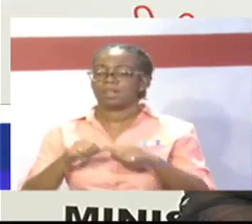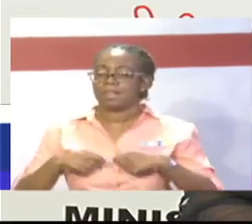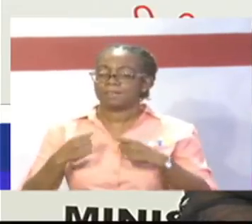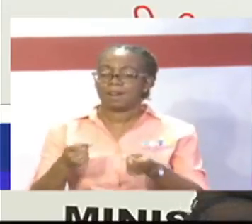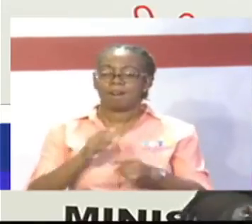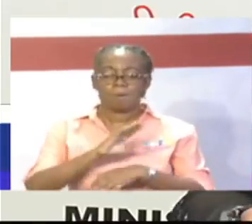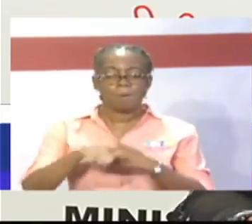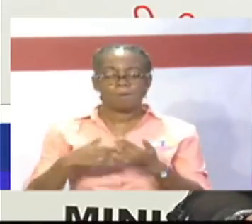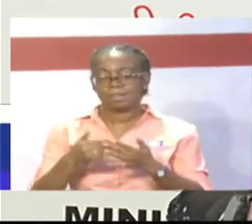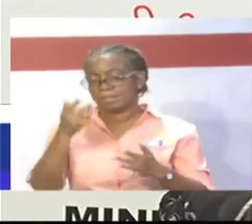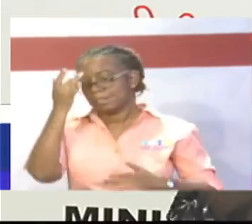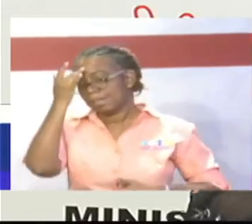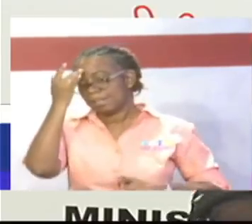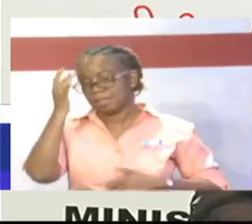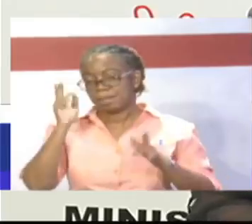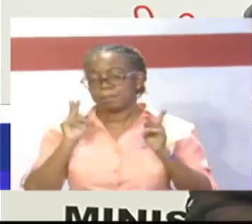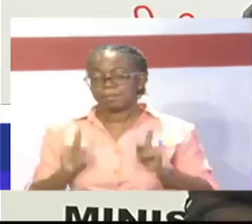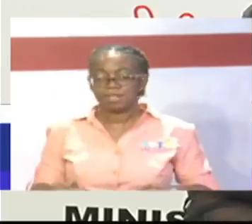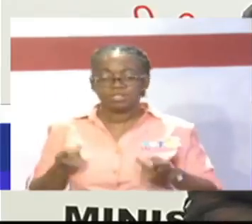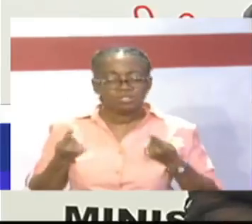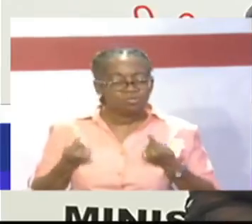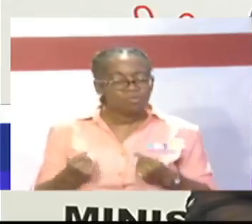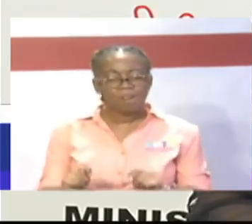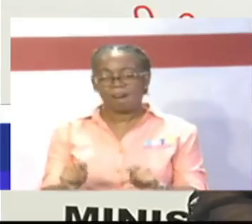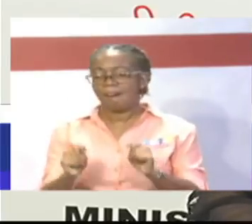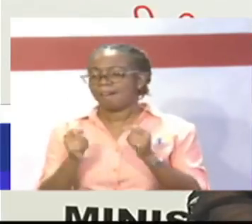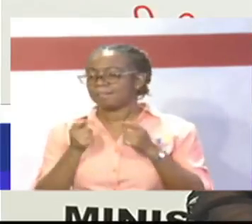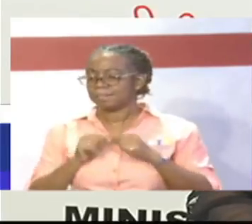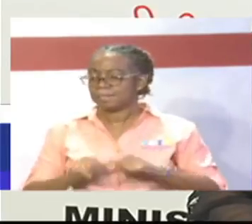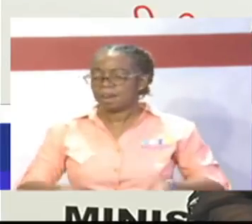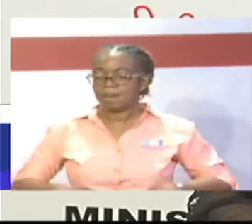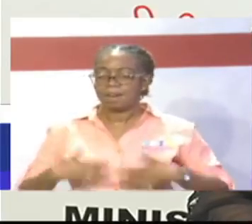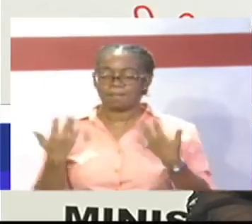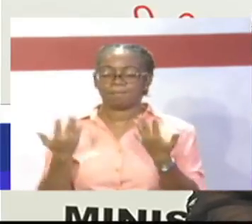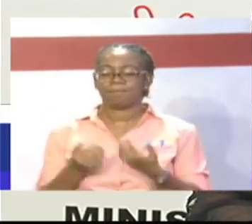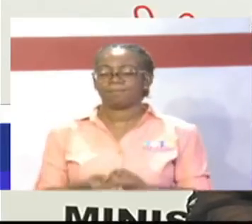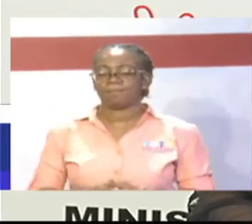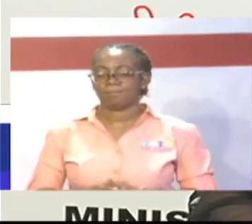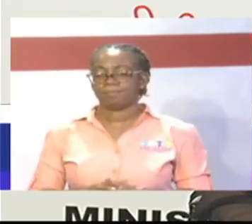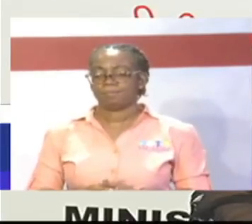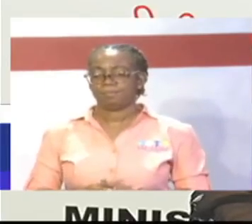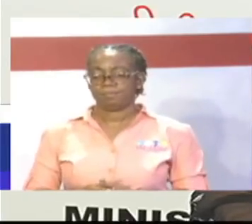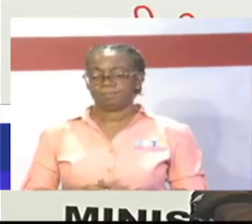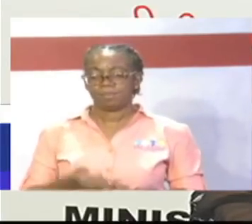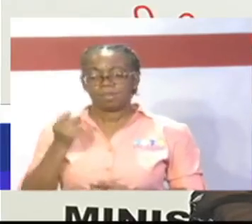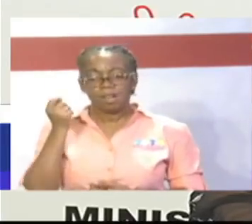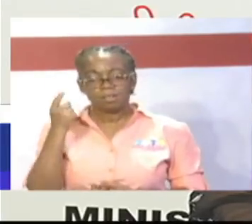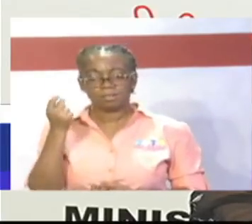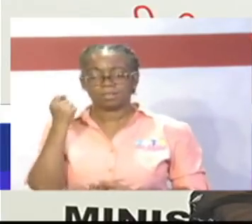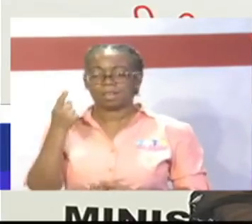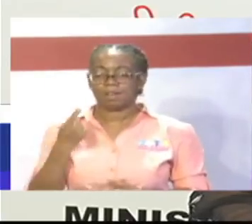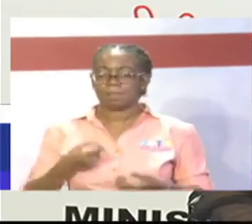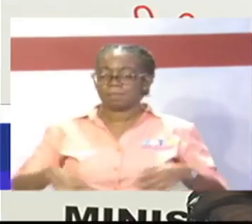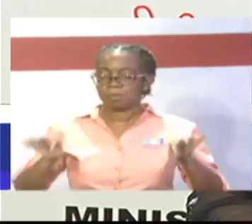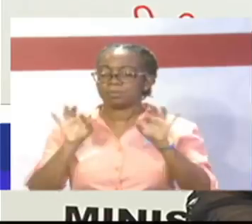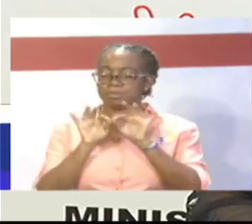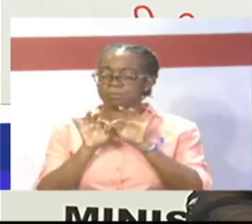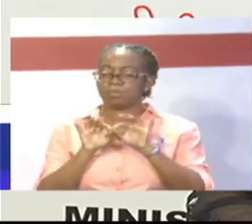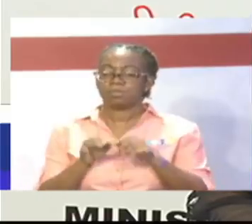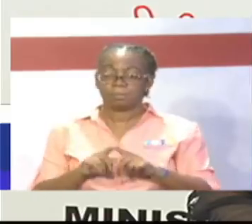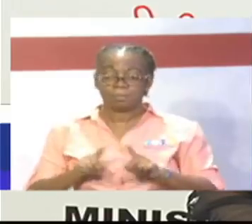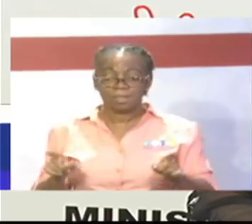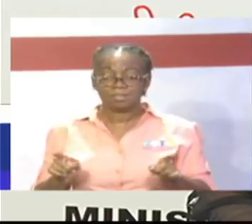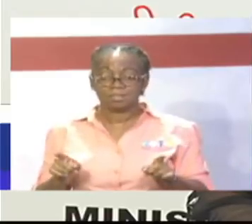their chance to survive because we value every patient as a member of your family, of your neighborhood.